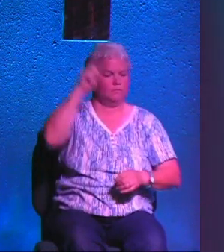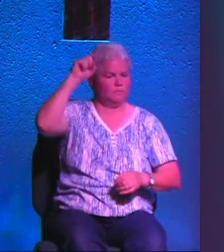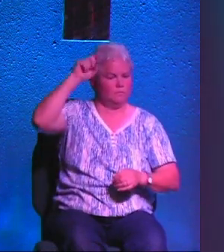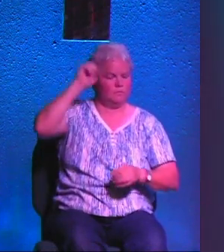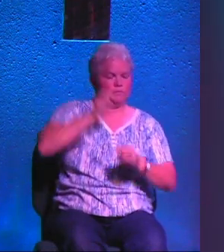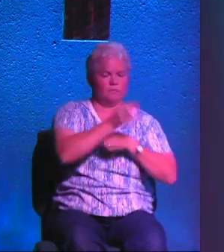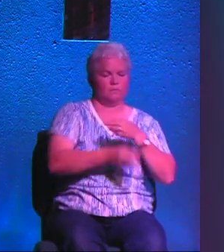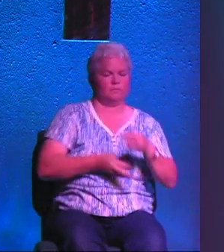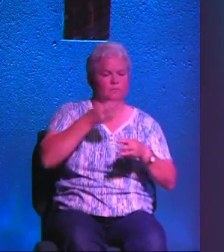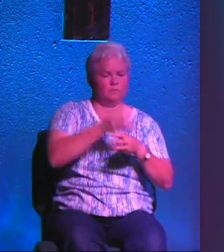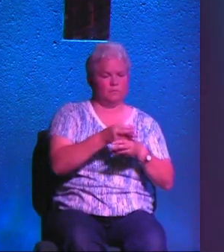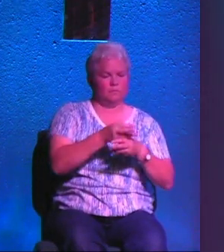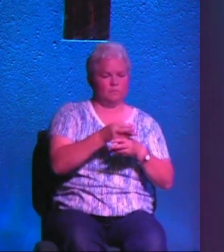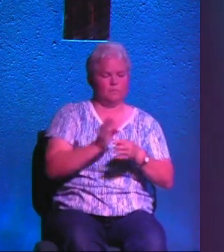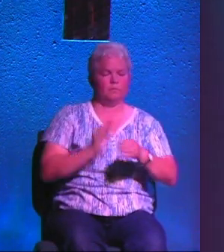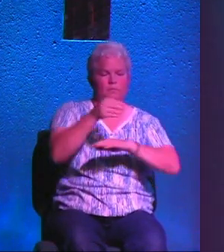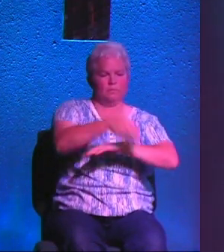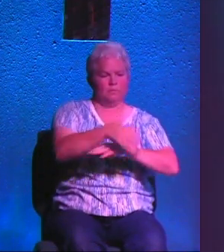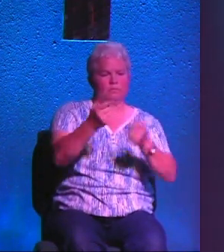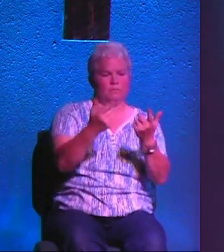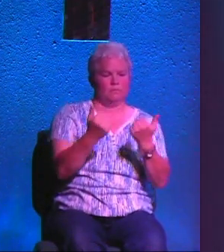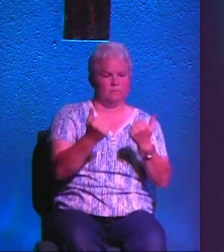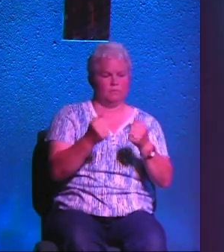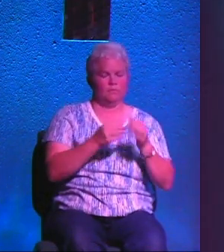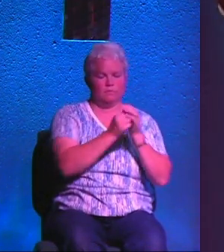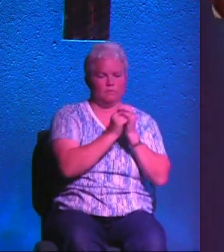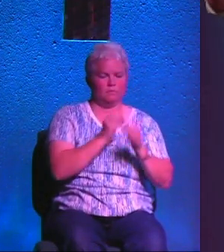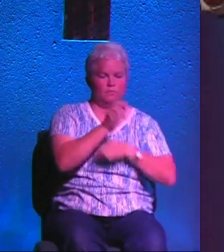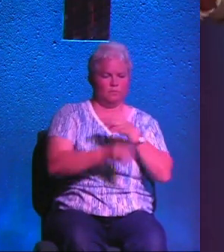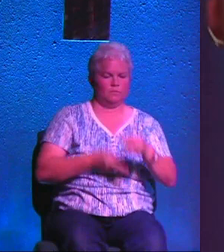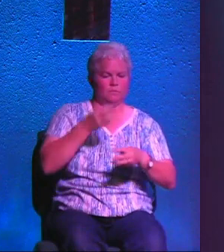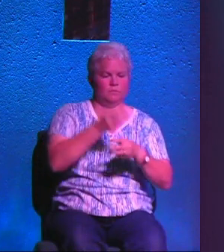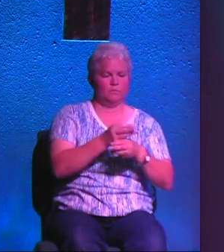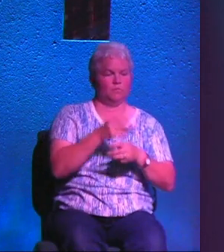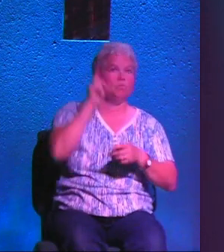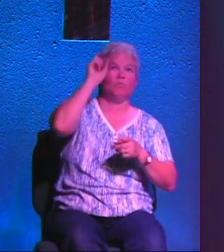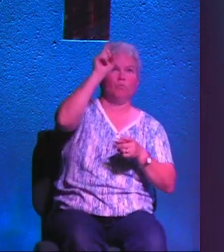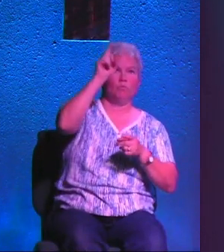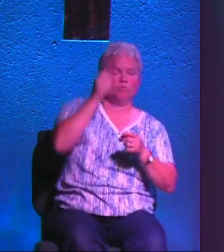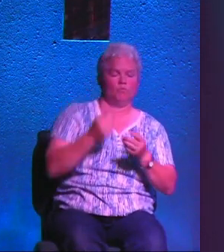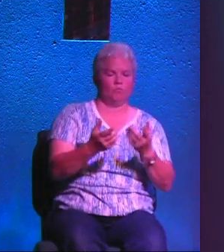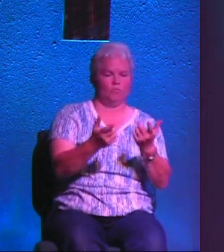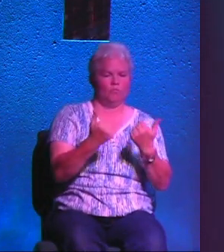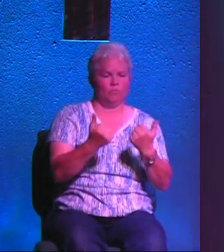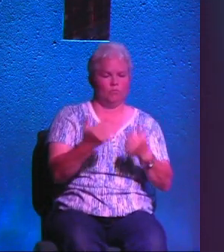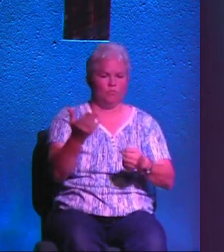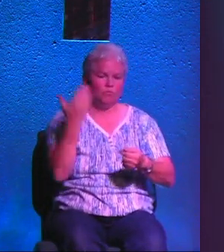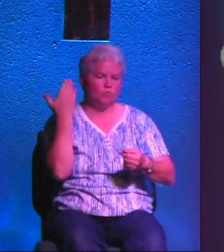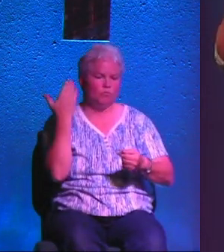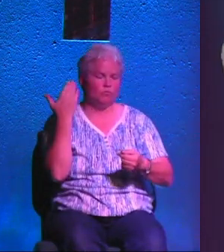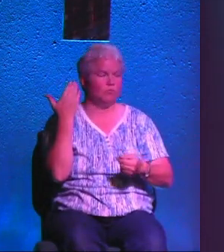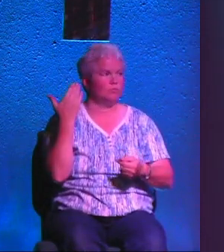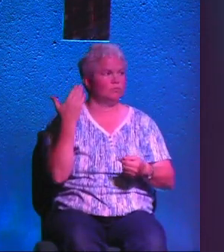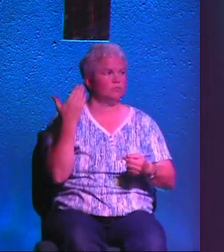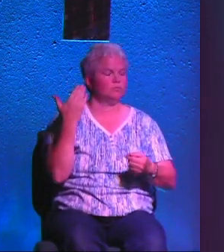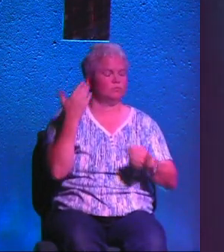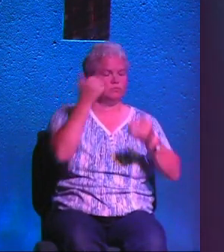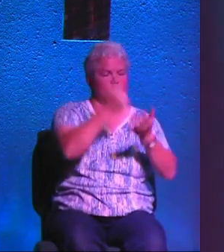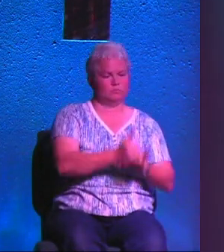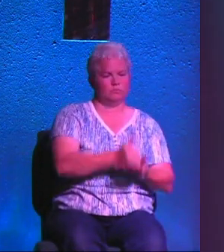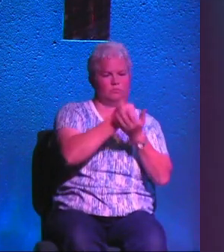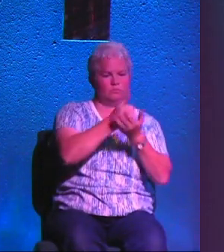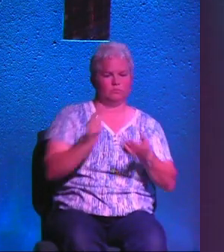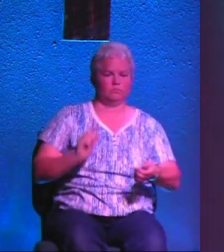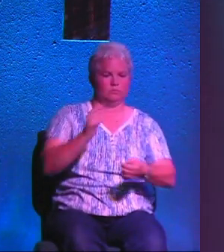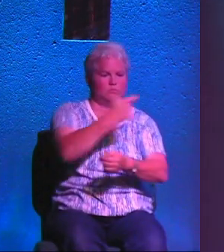world is not getting better, but you've overcome the world. We also know that you're coming back. So, Lord God, we look forward to that. Help